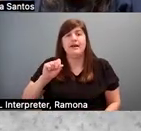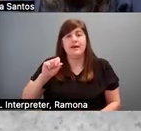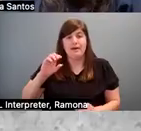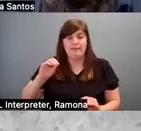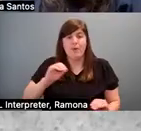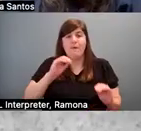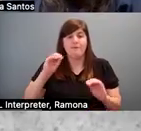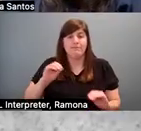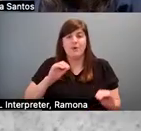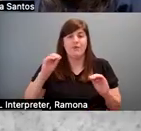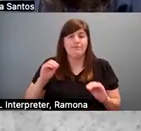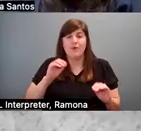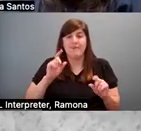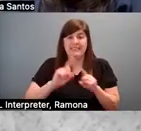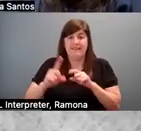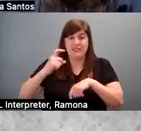different times, right?